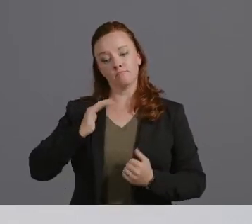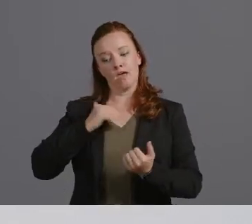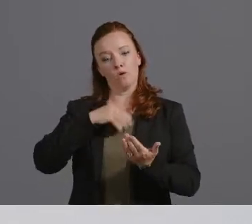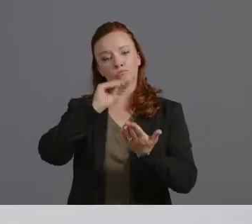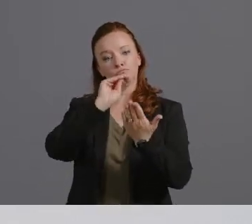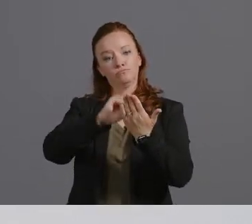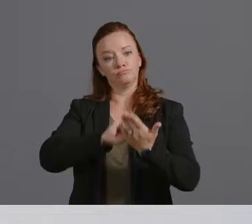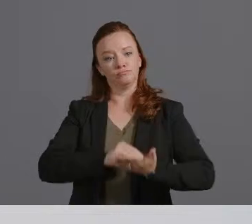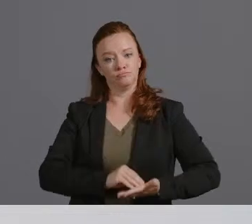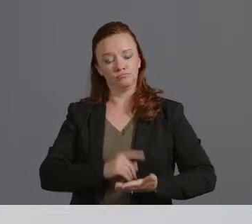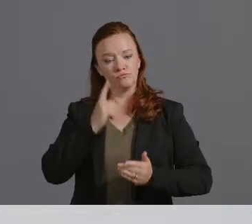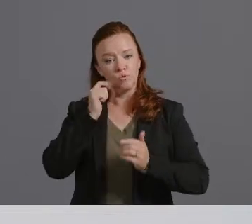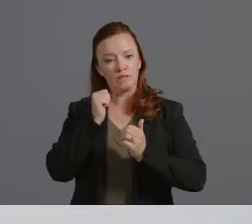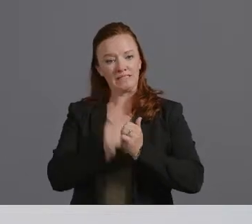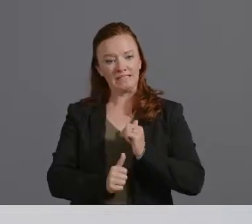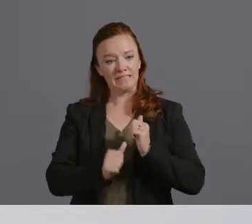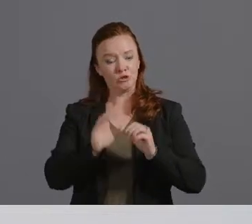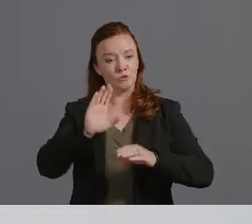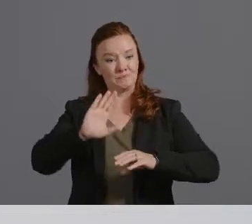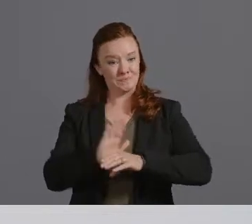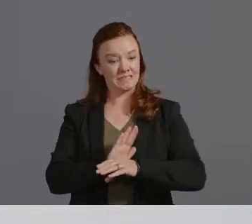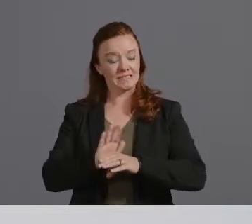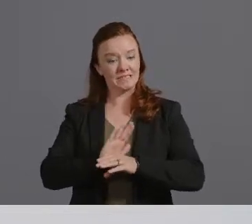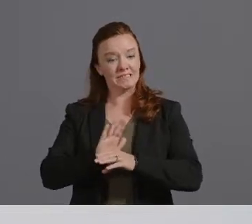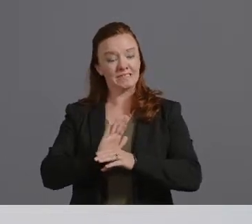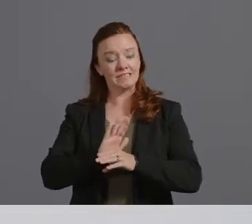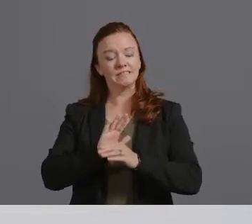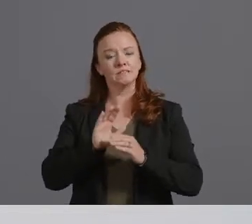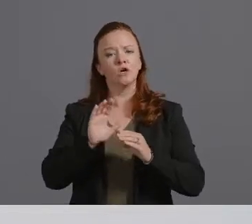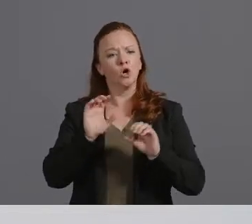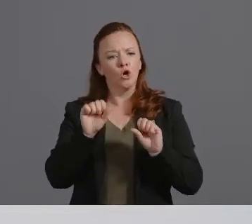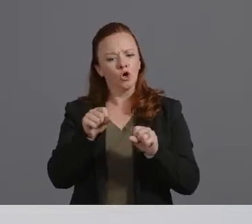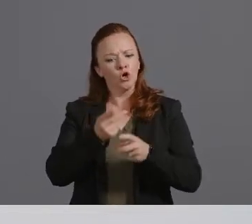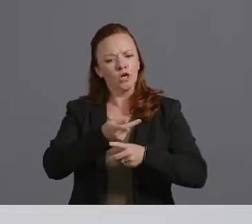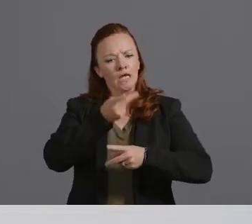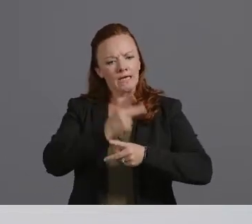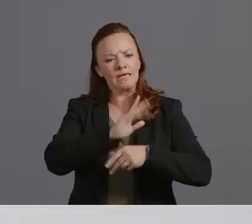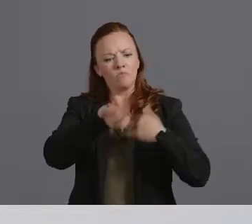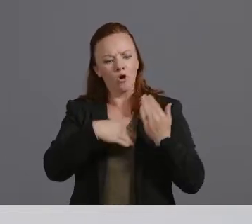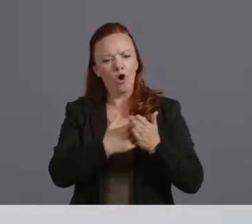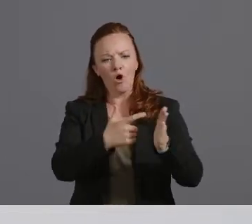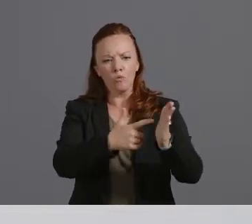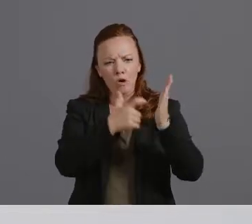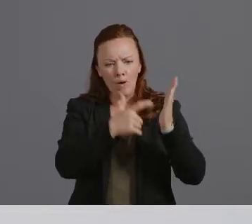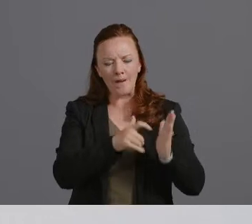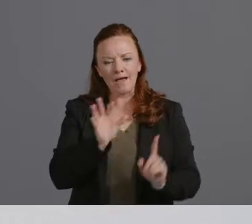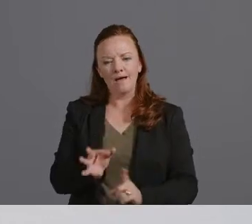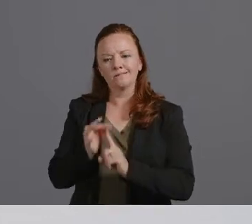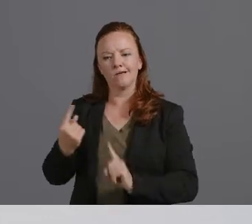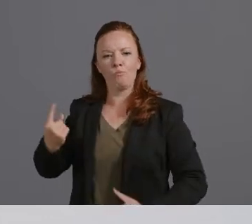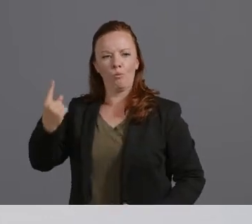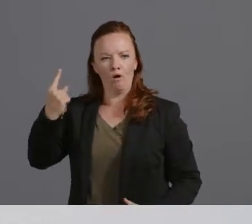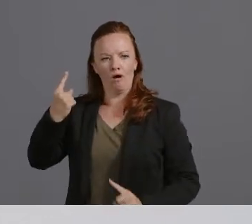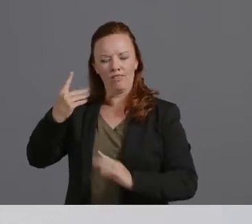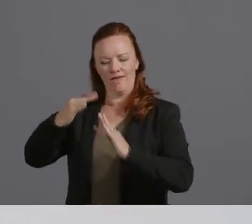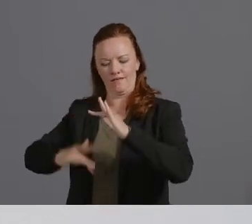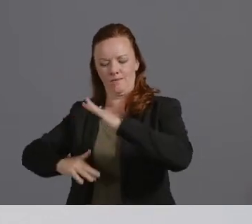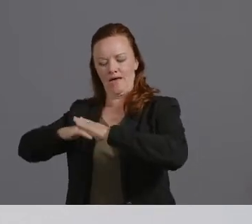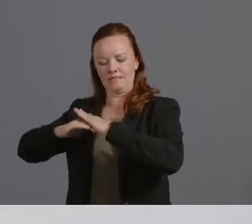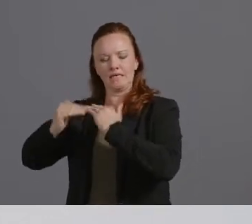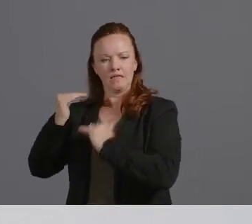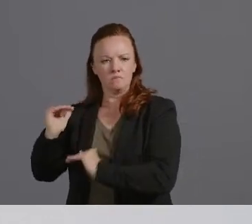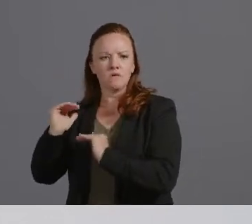documents for each of those individual establishments could be maintained without the capacity limits. And so as long as we